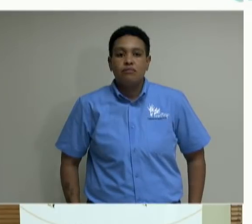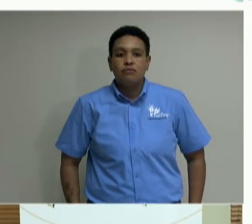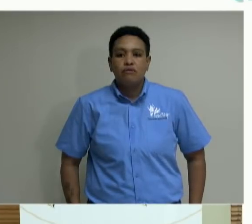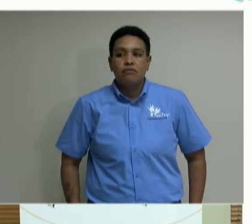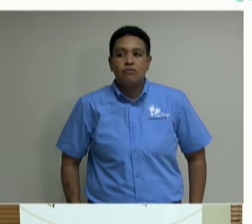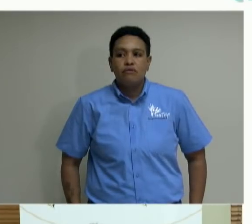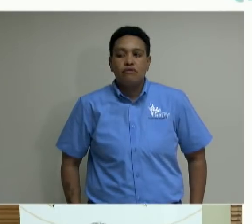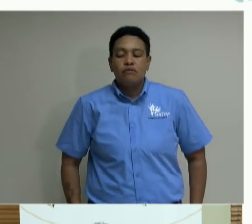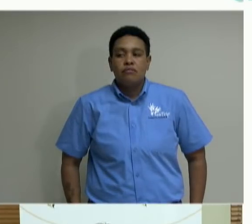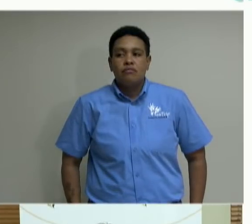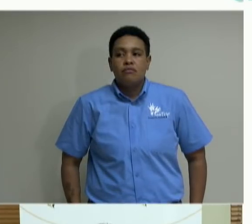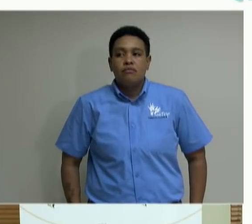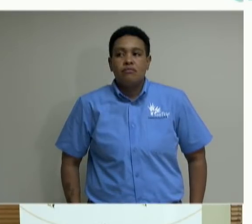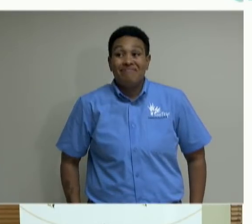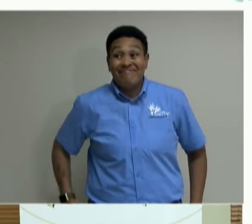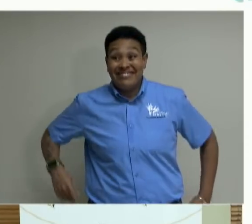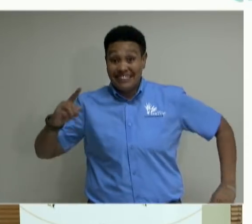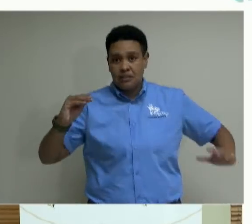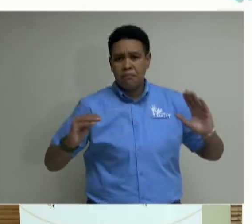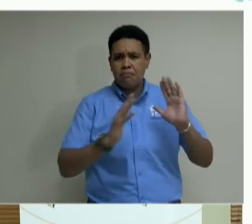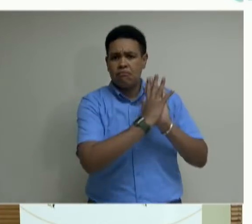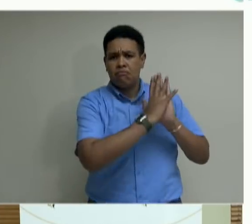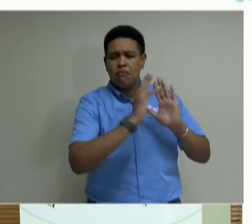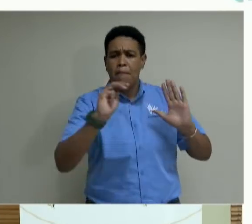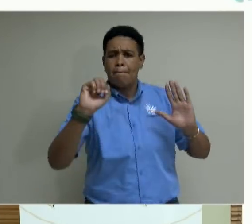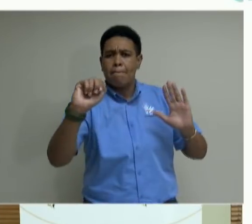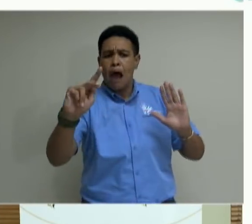Okay, this map gives you